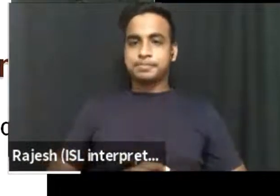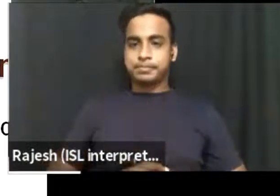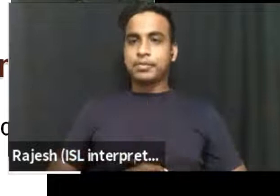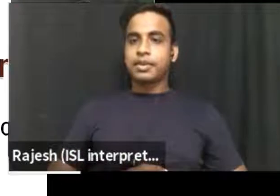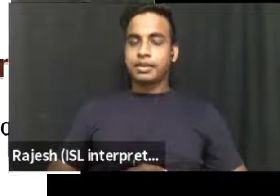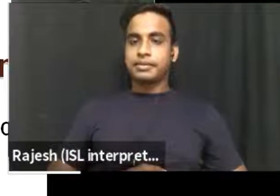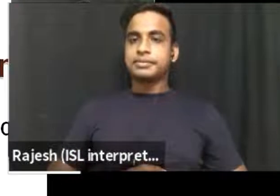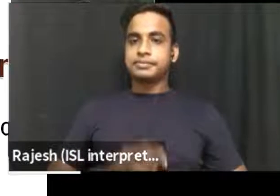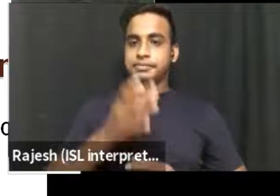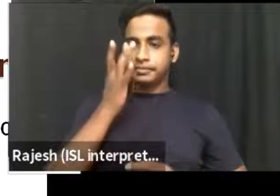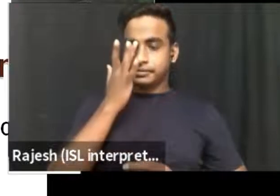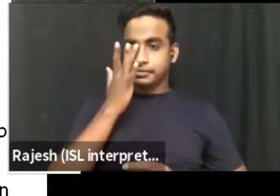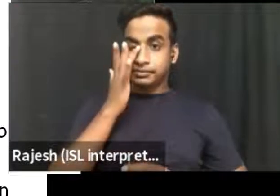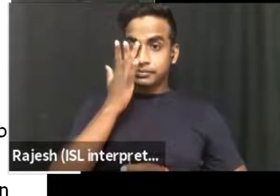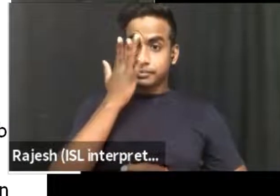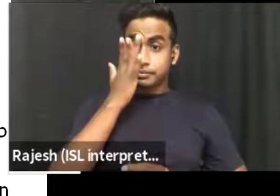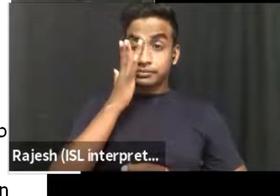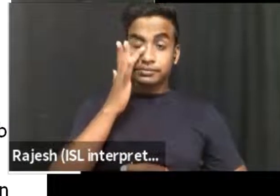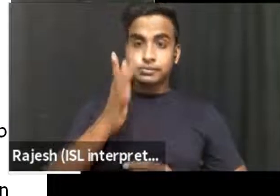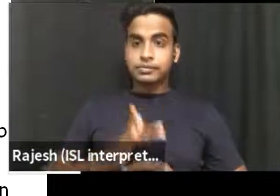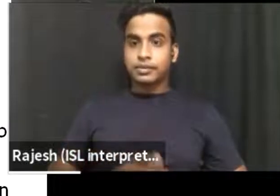have looked at.